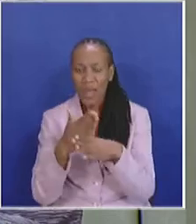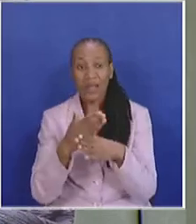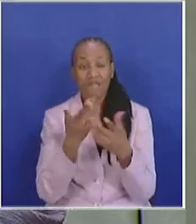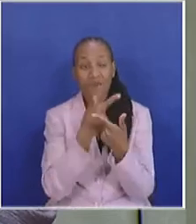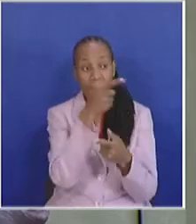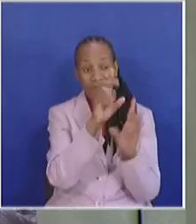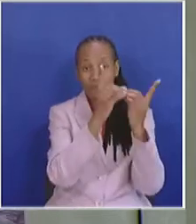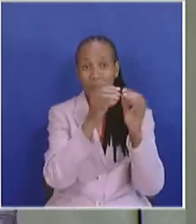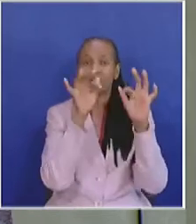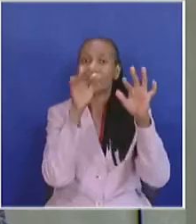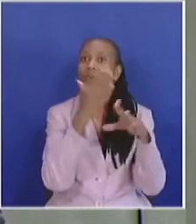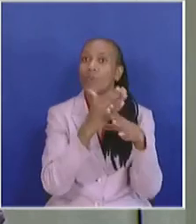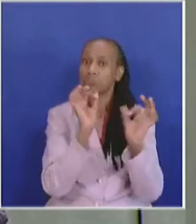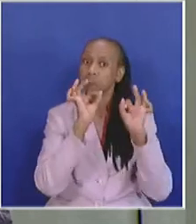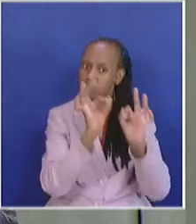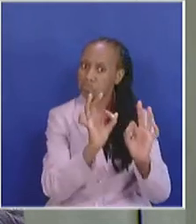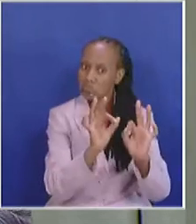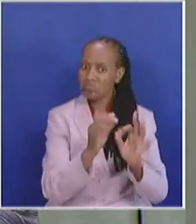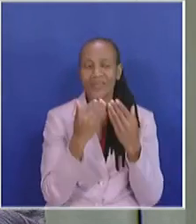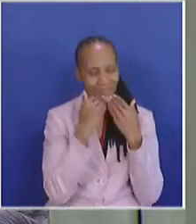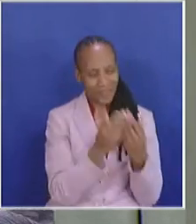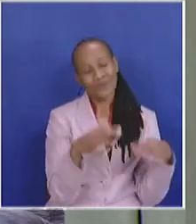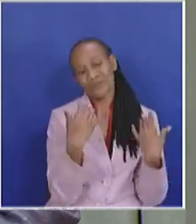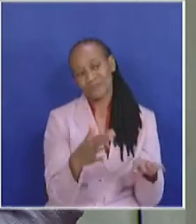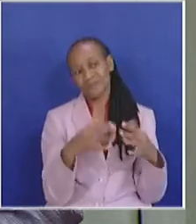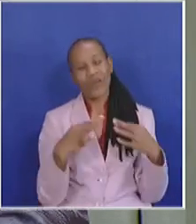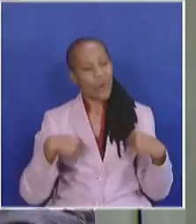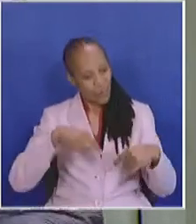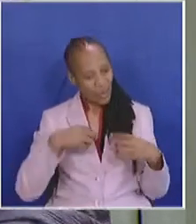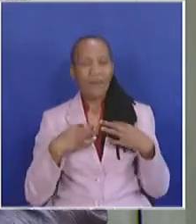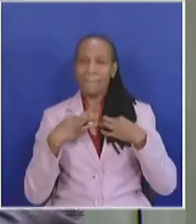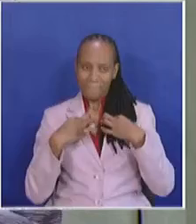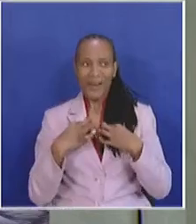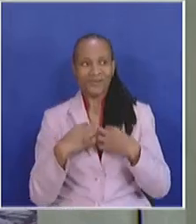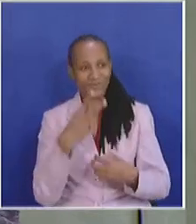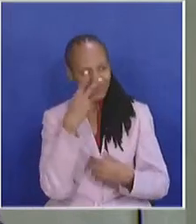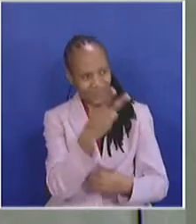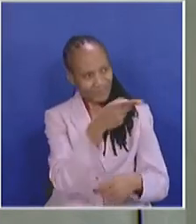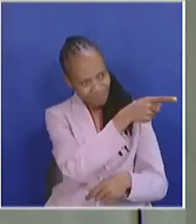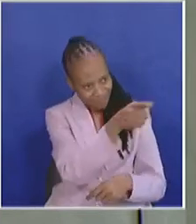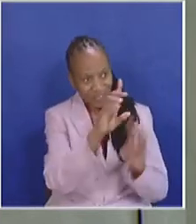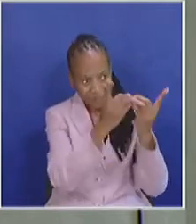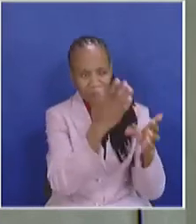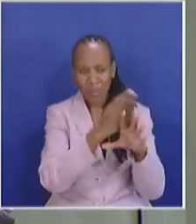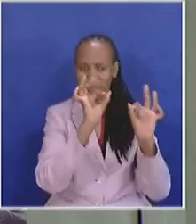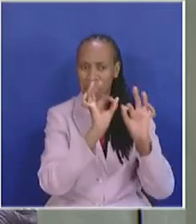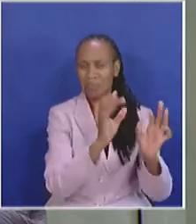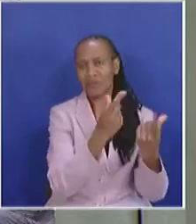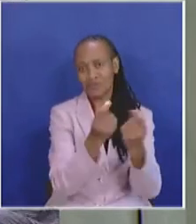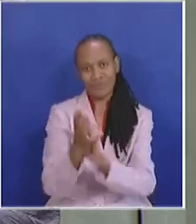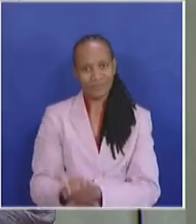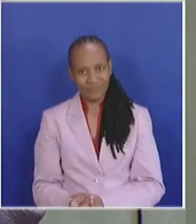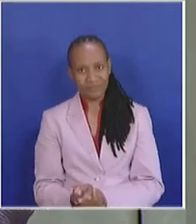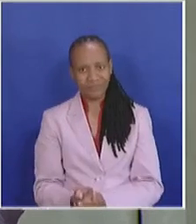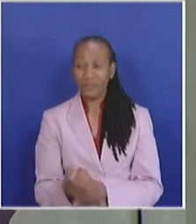Works in KZN. We therefore thank them, and we are proud to have officials like them. Again,